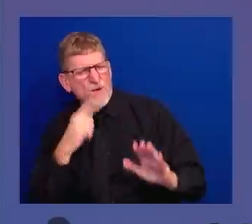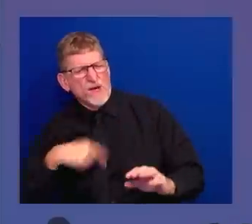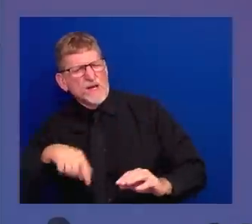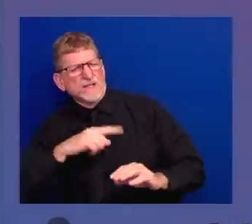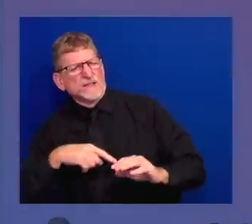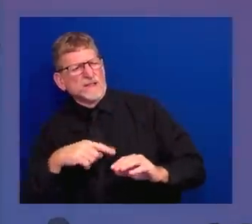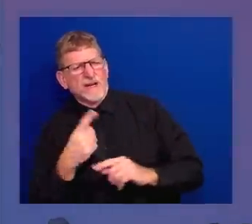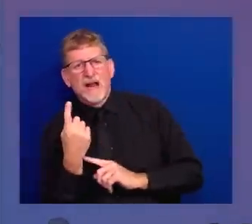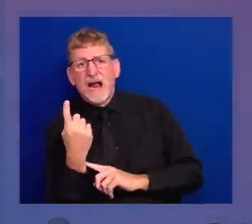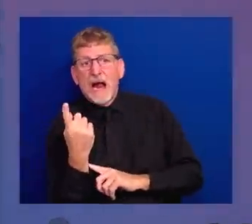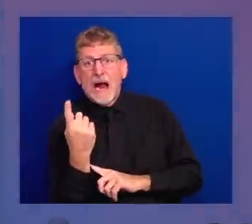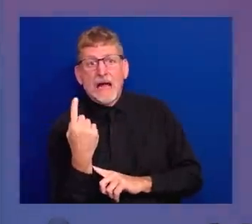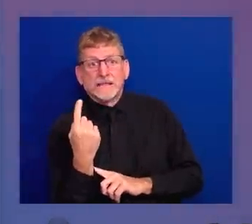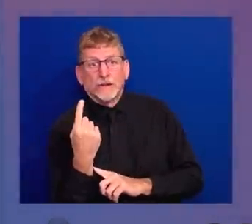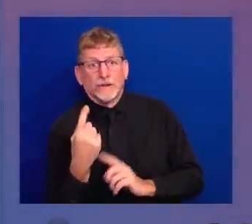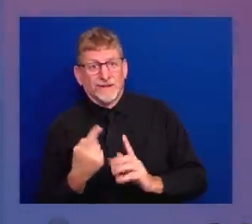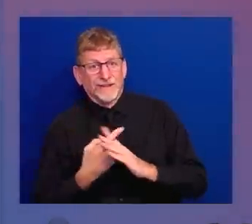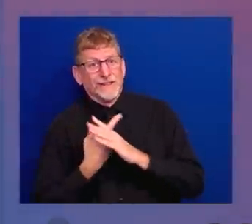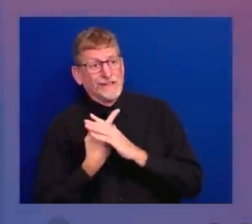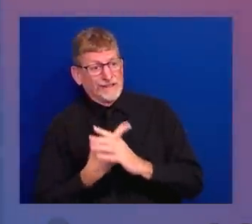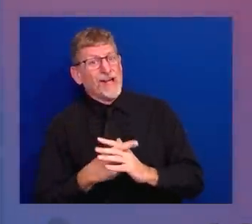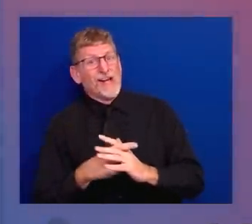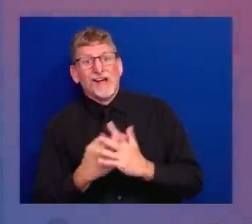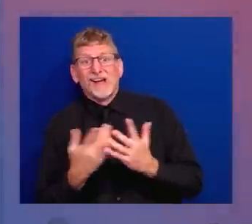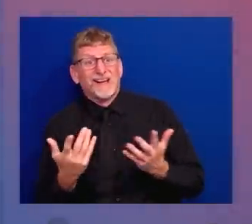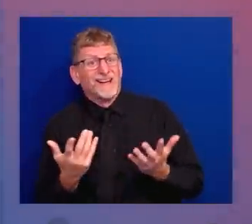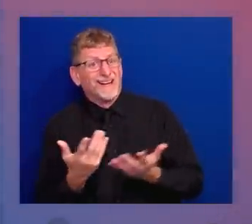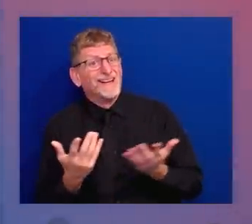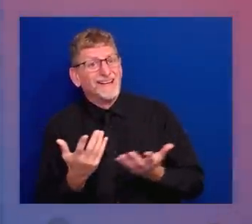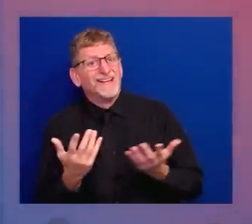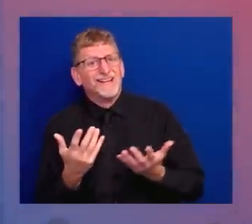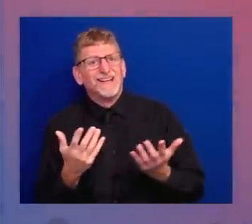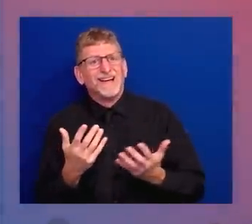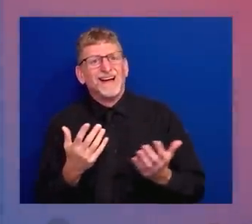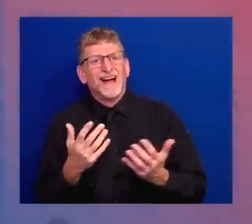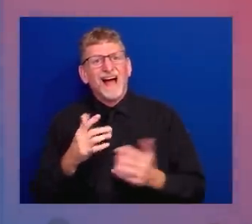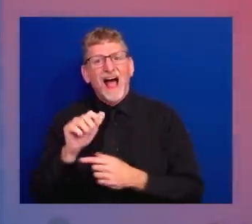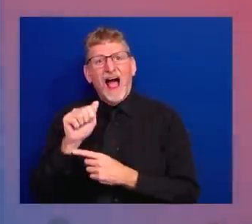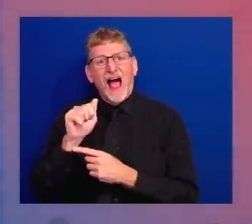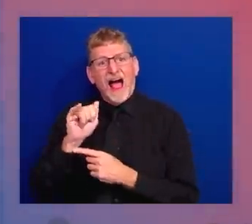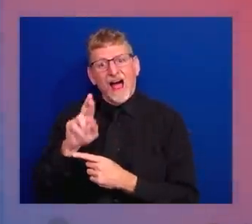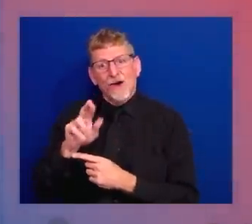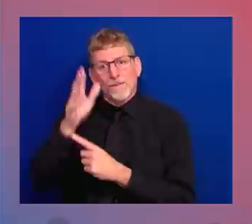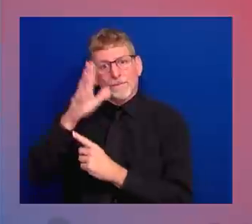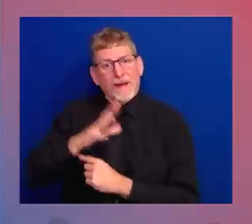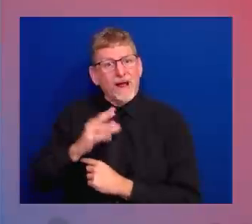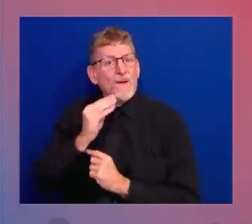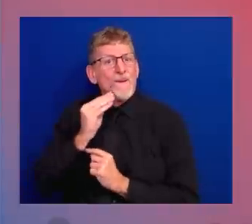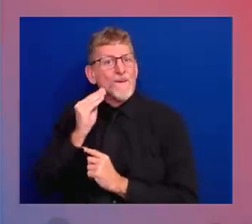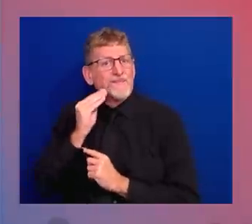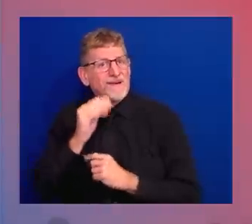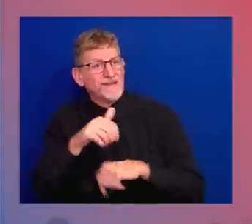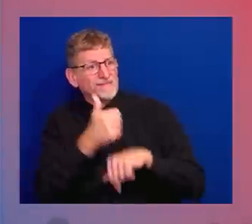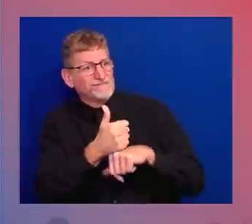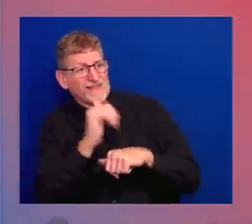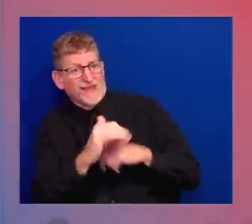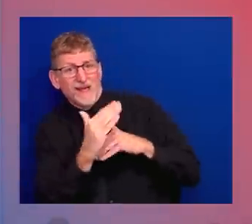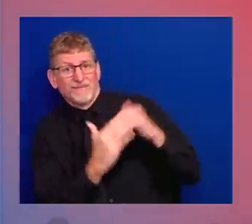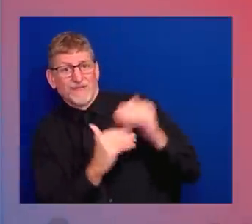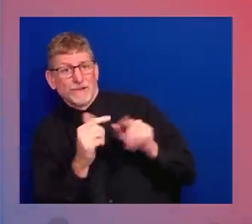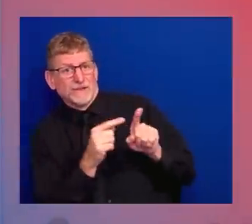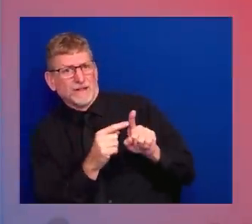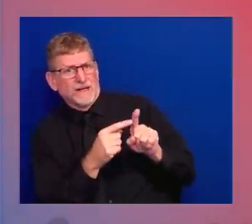State Veterans Home, a 100,000 square foot facility named after some of the finest heroes our nation has never